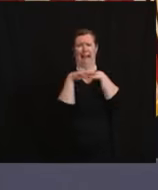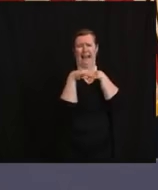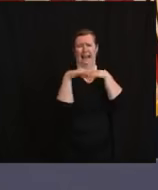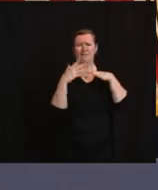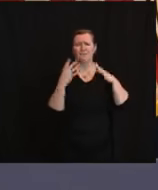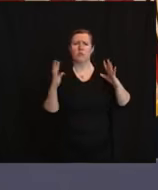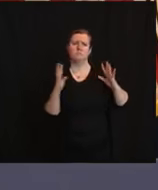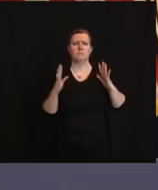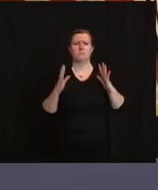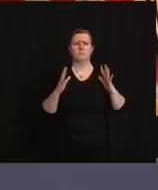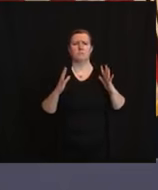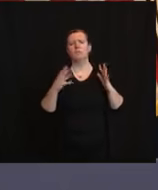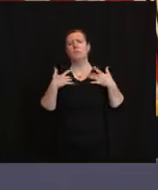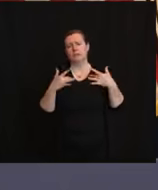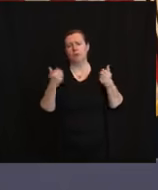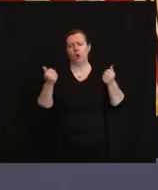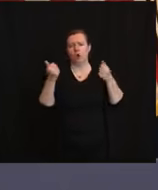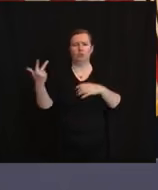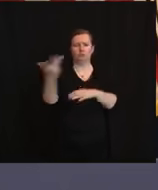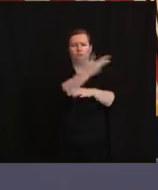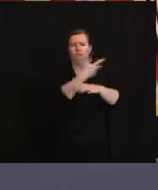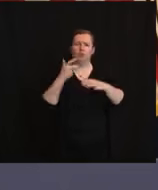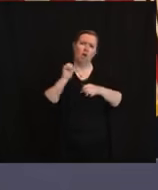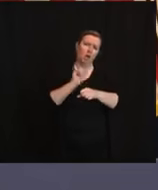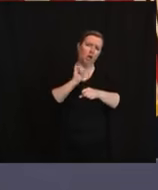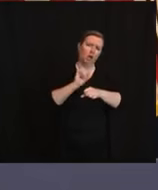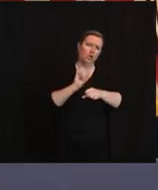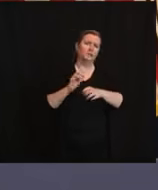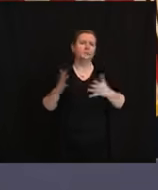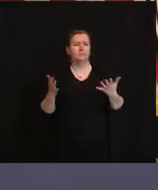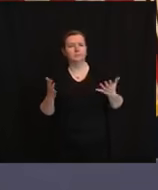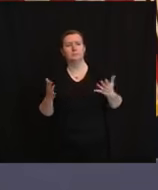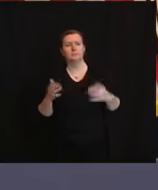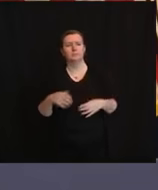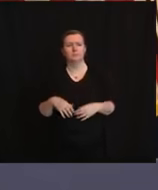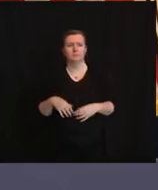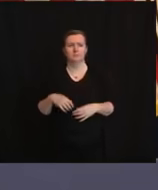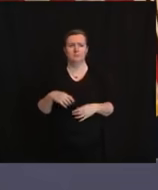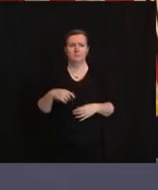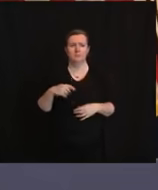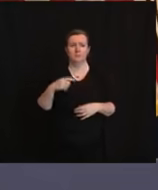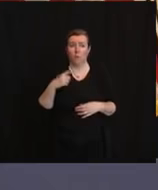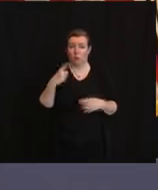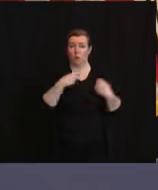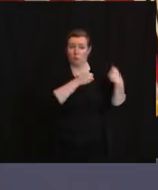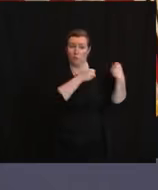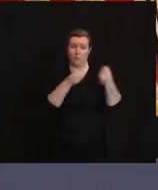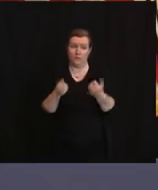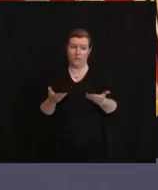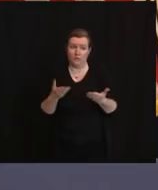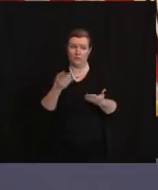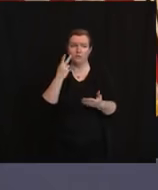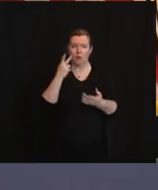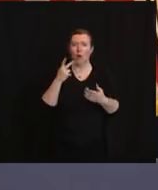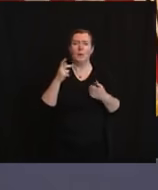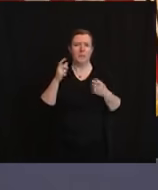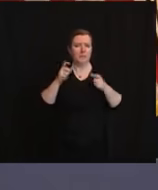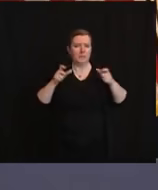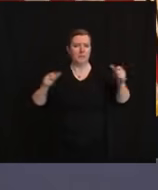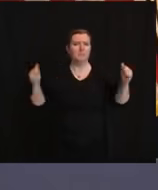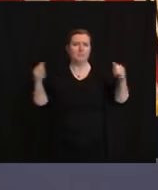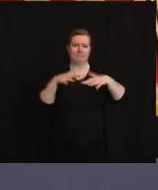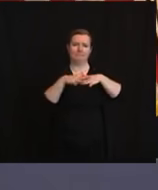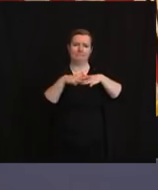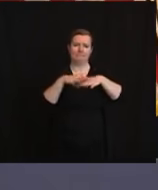and blowing horns and just literally driving over here. There were a lot of folks I saw congregating. So that, again, again, this has nothing to do